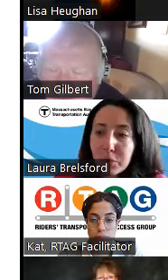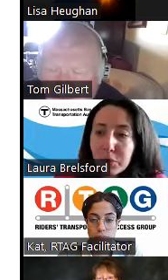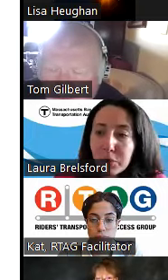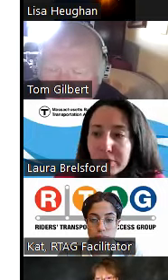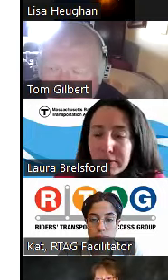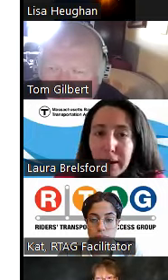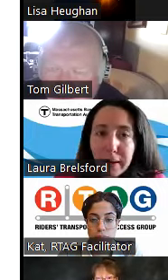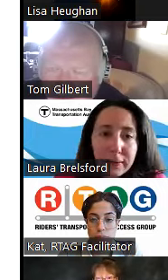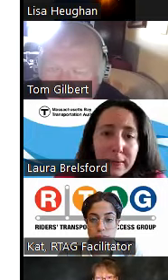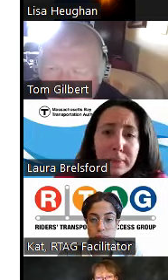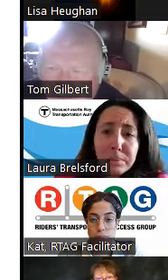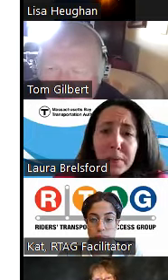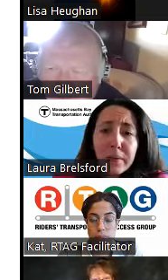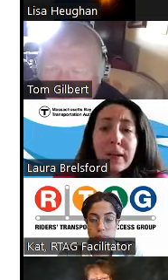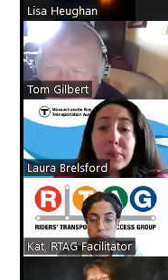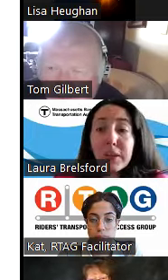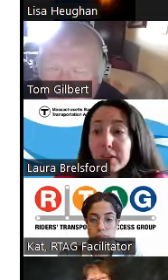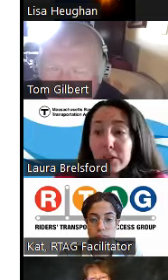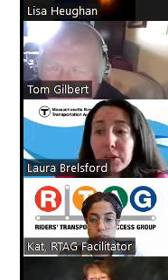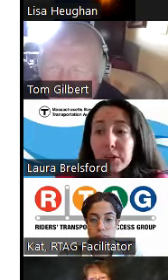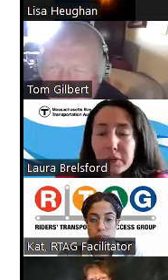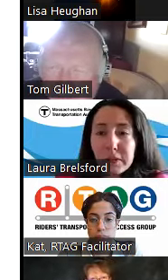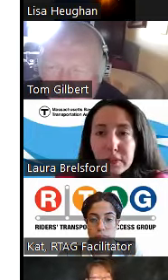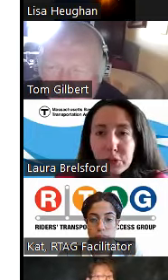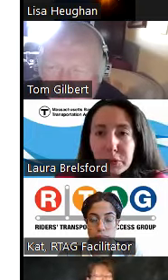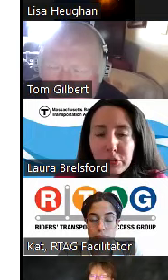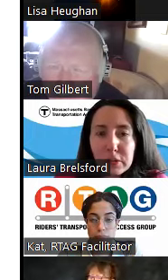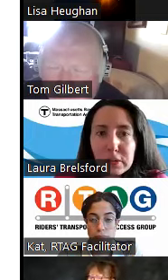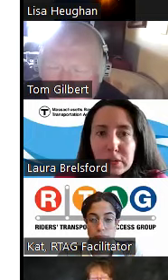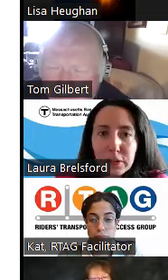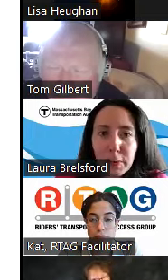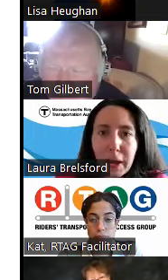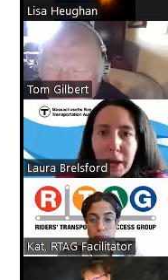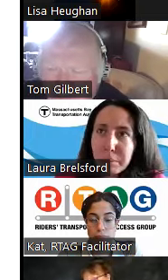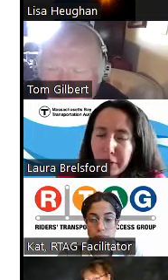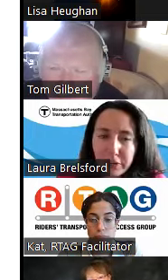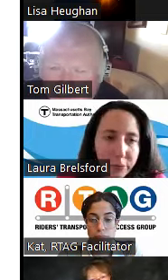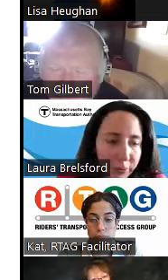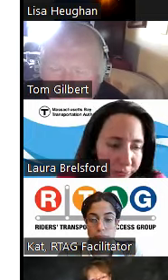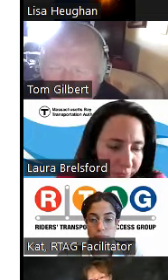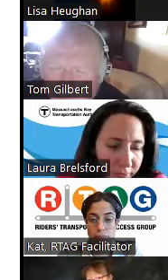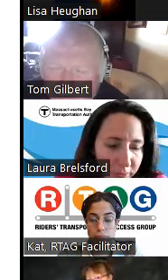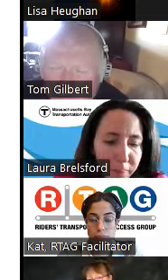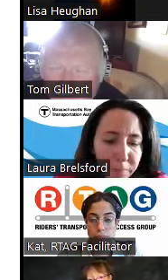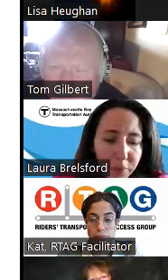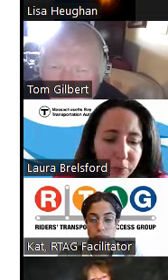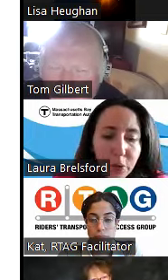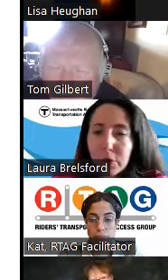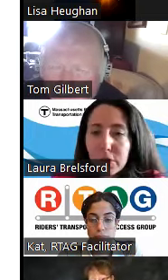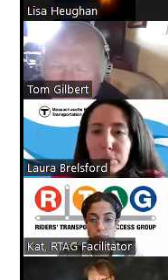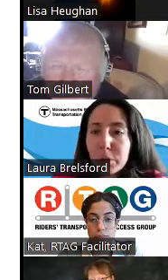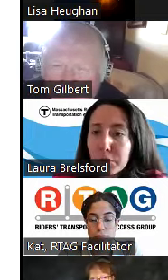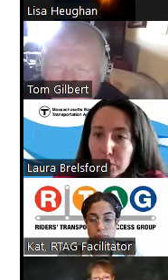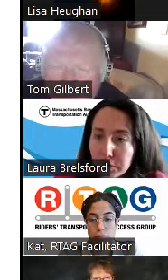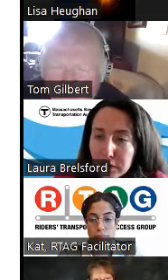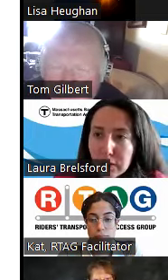being punitive is not the answer in most of these situations. So how do we partner with